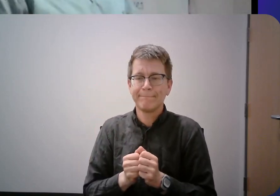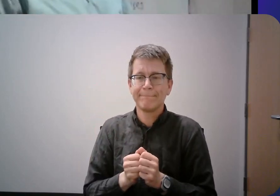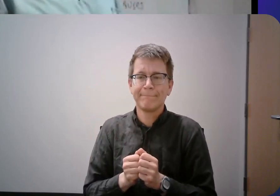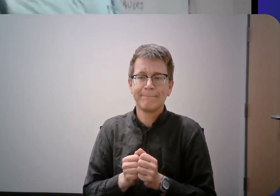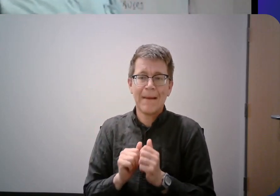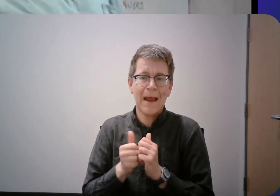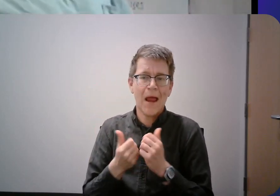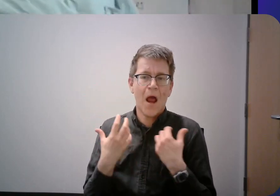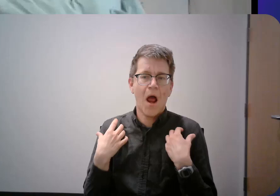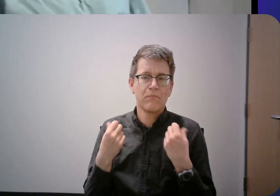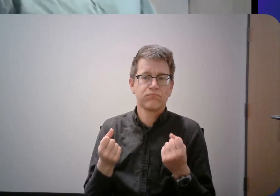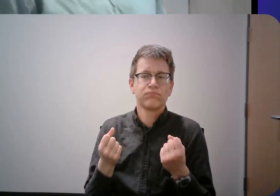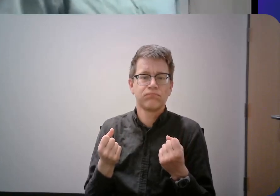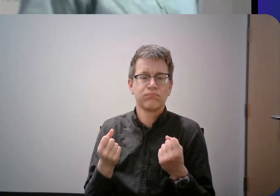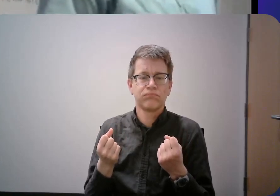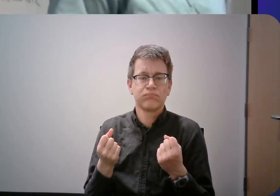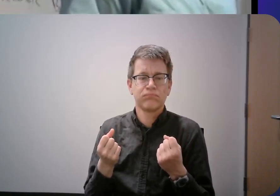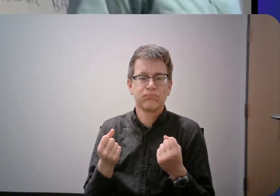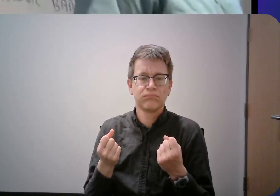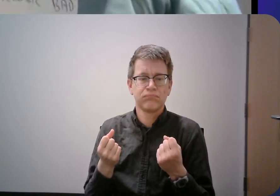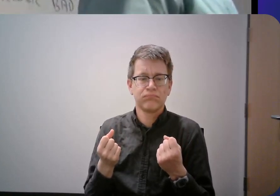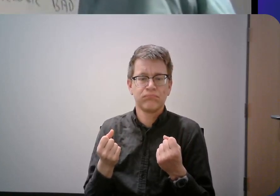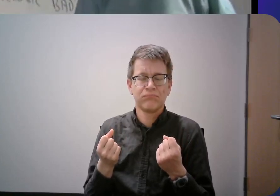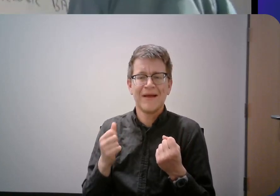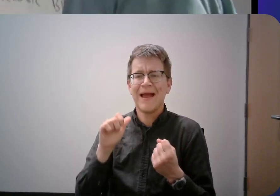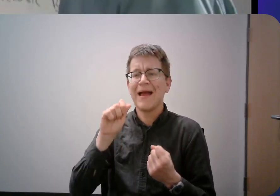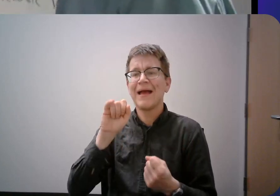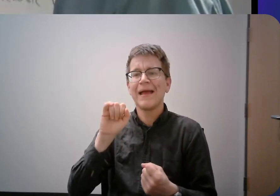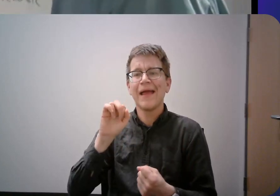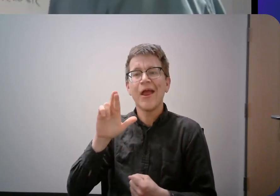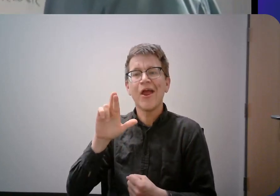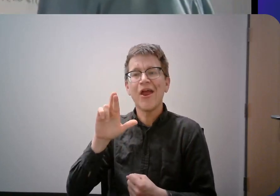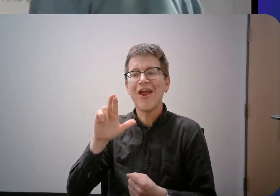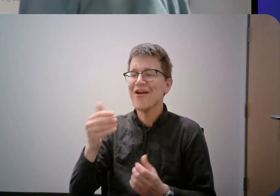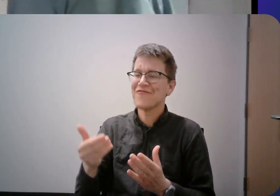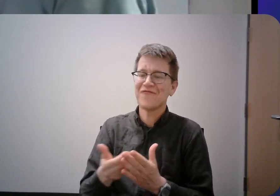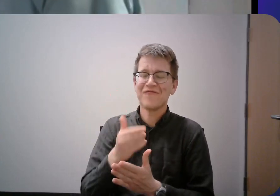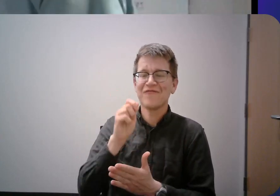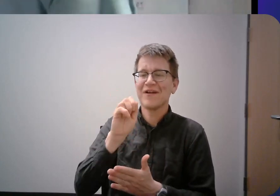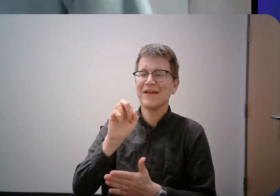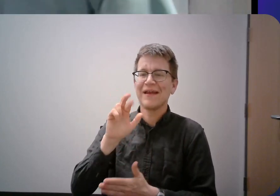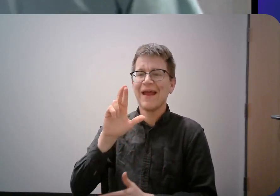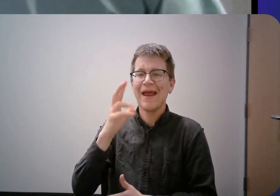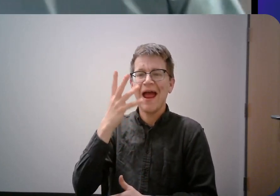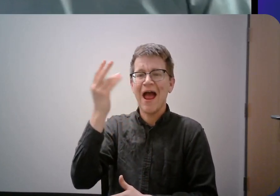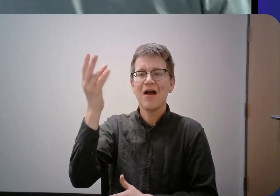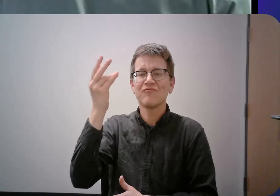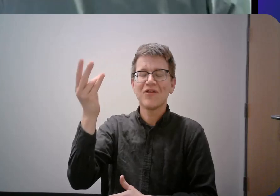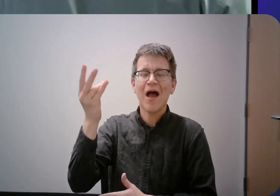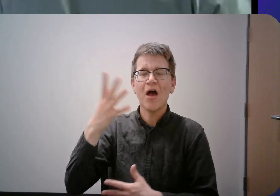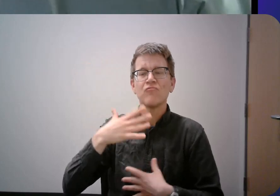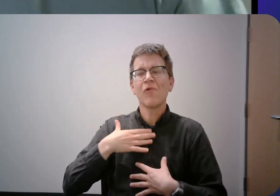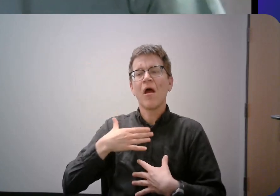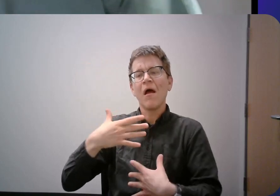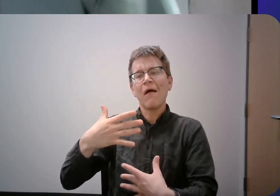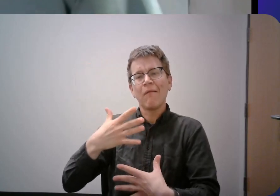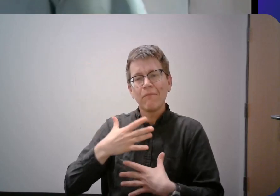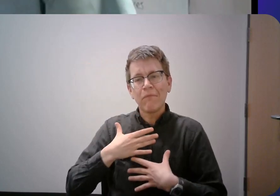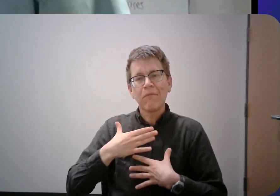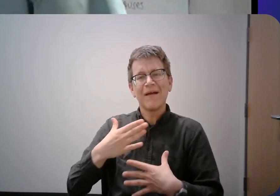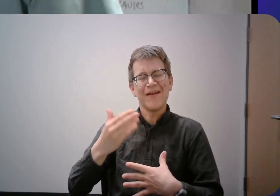clean out the room, make sure there's plenty of fresh air. Okay, does that make sense? Yes. Okay,